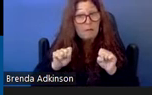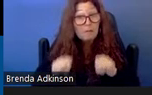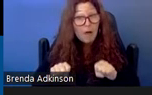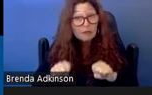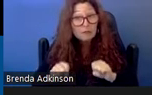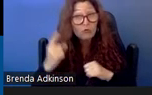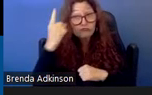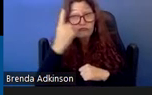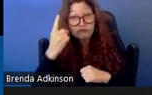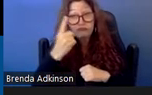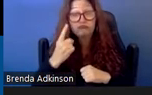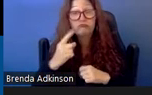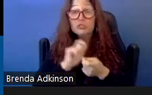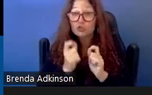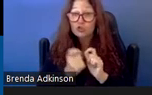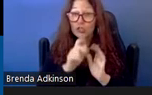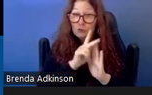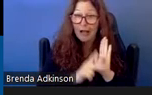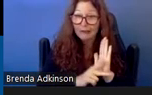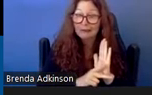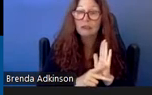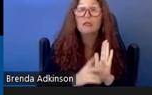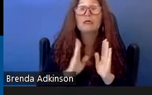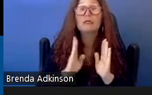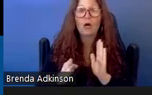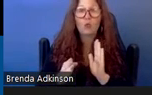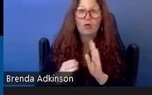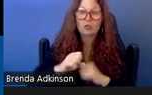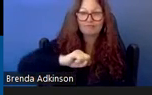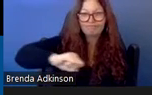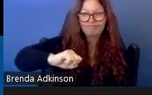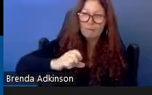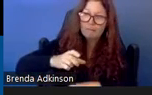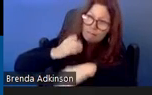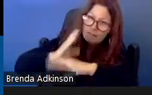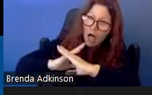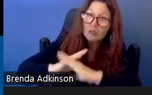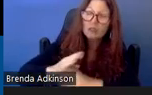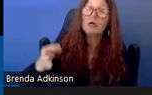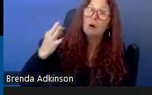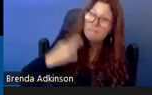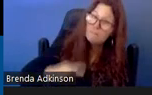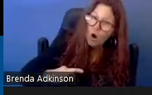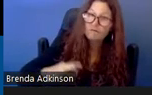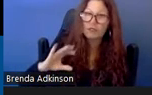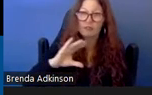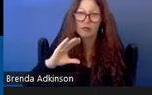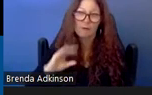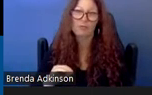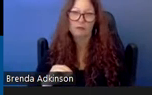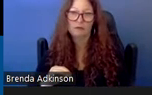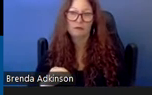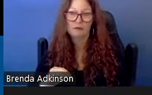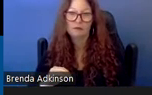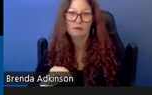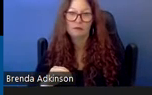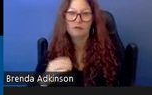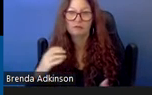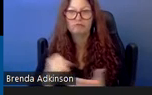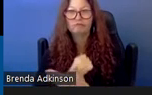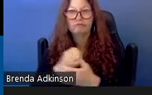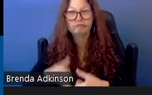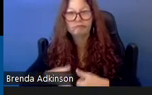prohibiting a for-profit corporation, particularly one outside the state awarded, being awarded a